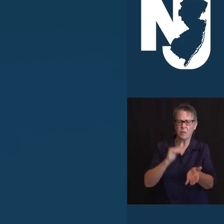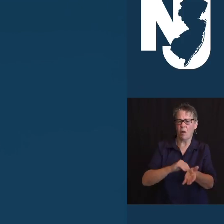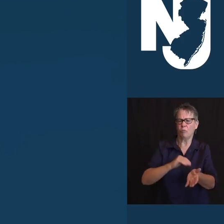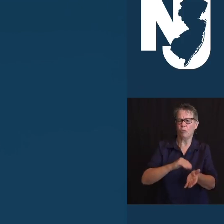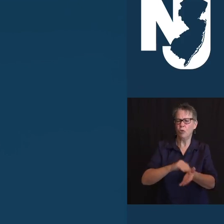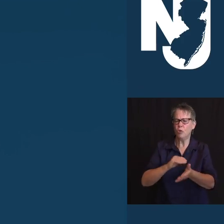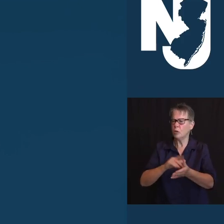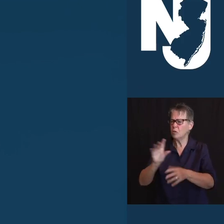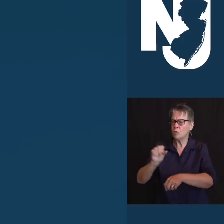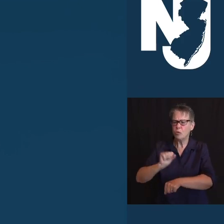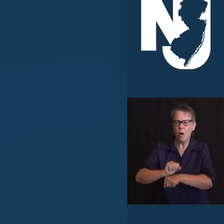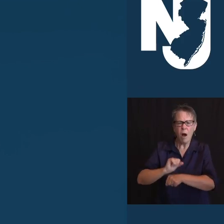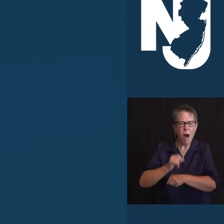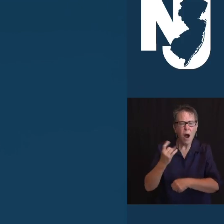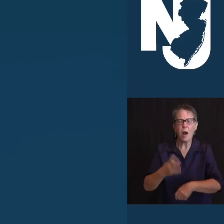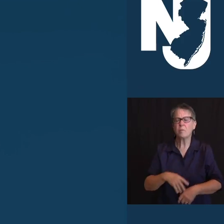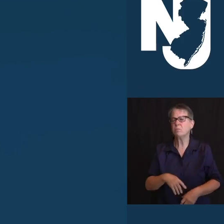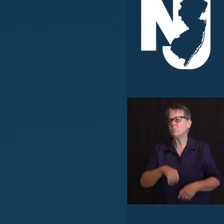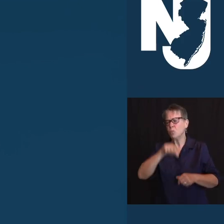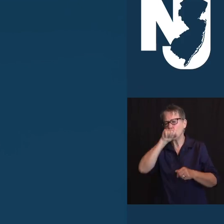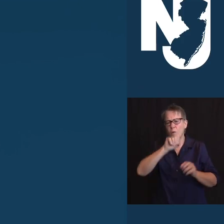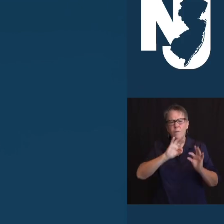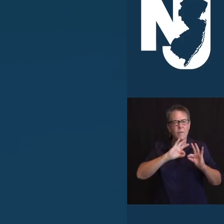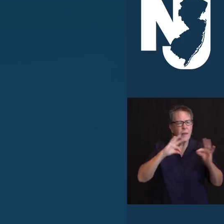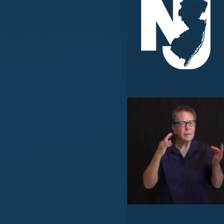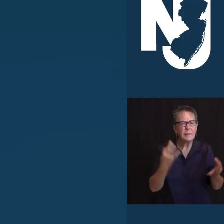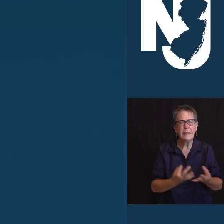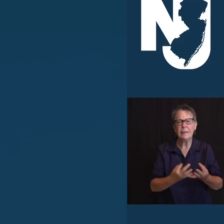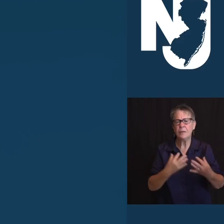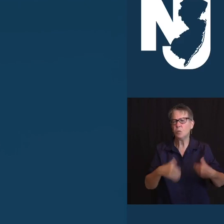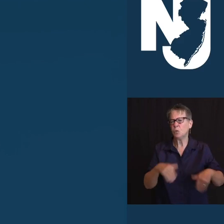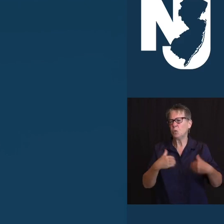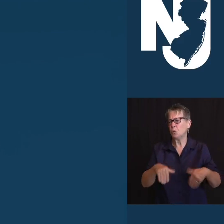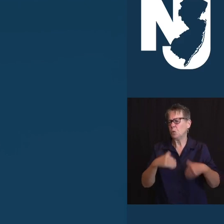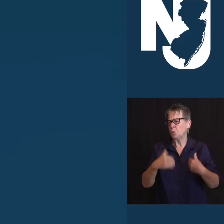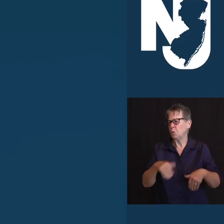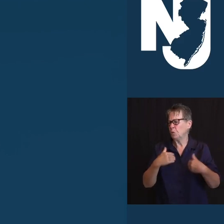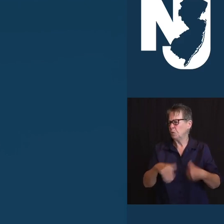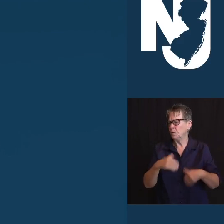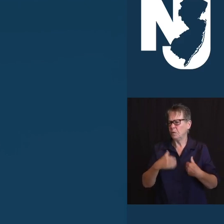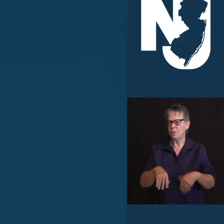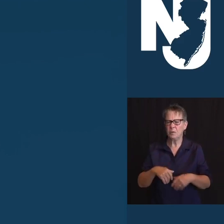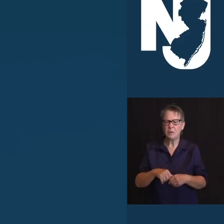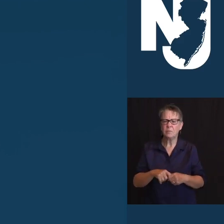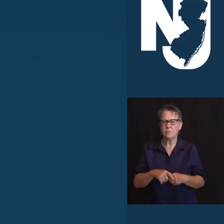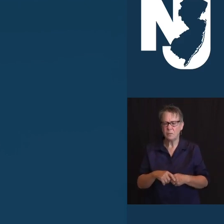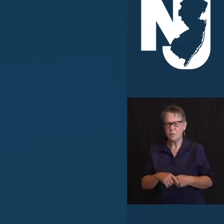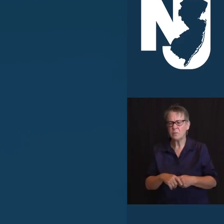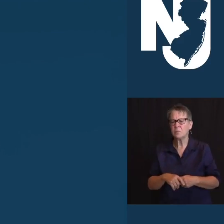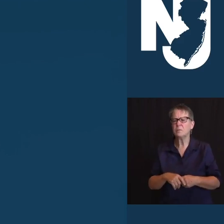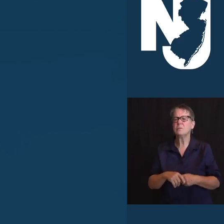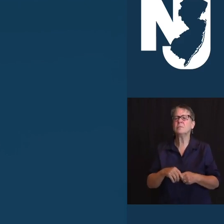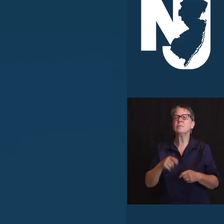his Filipino roots, organizing a Christmas gift-giving drive every year to support the families in his hometown back